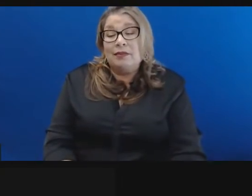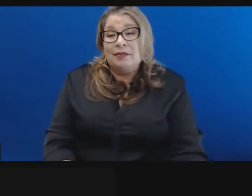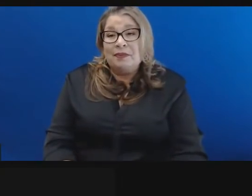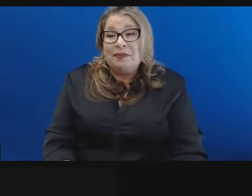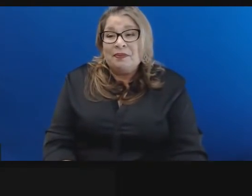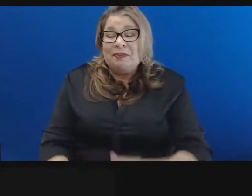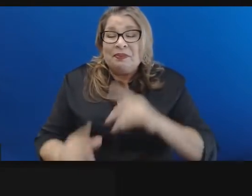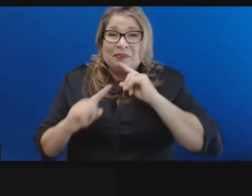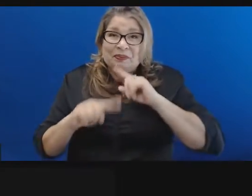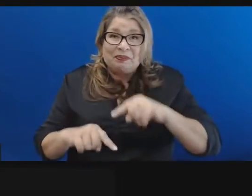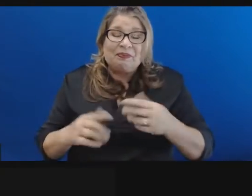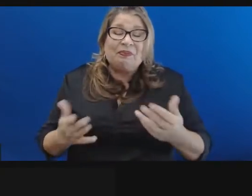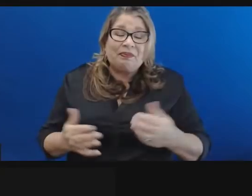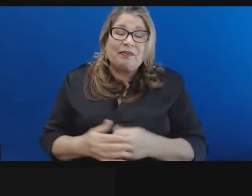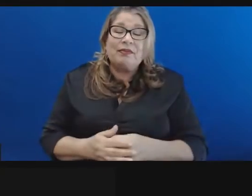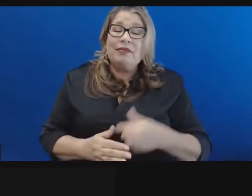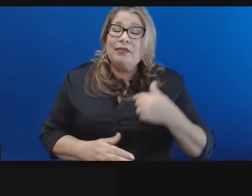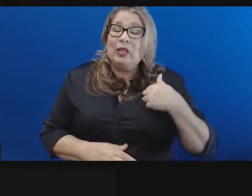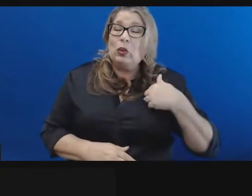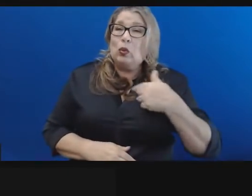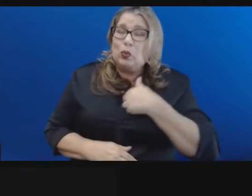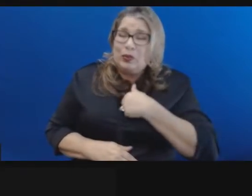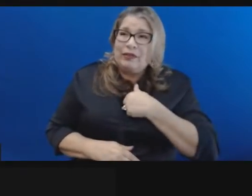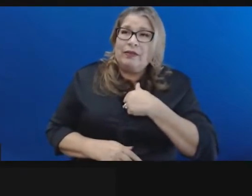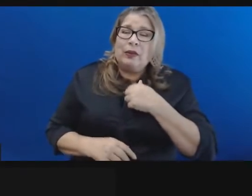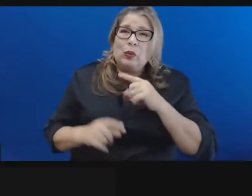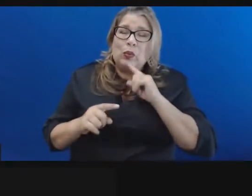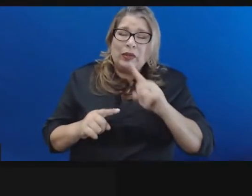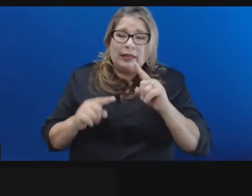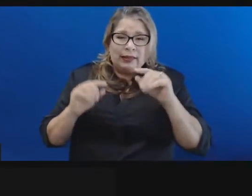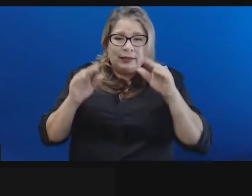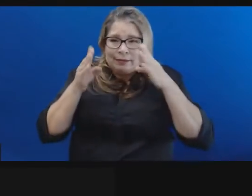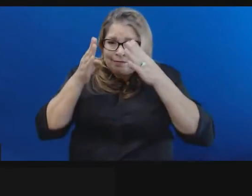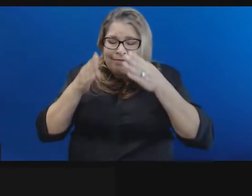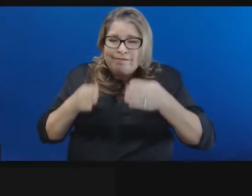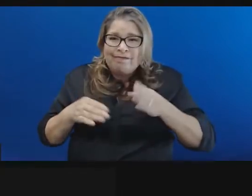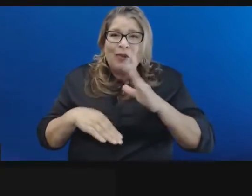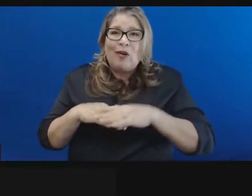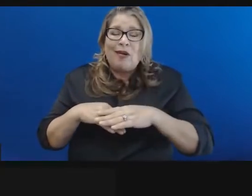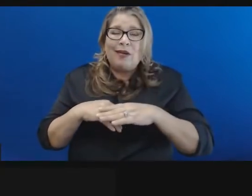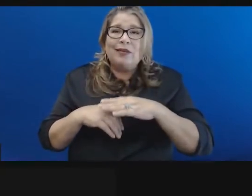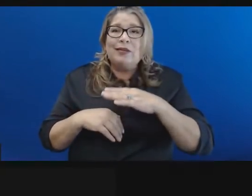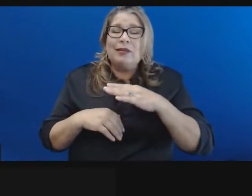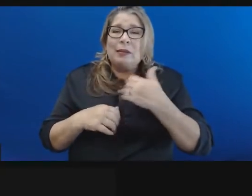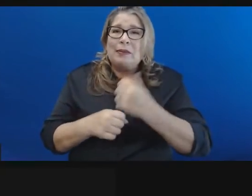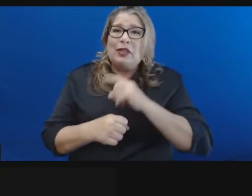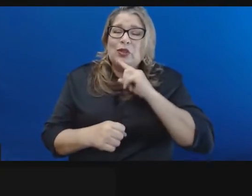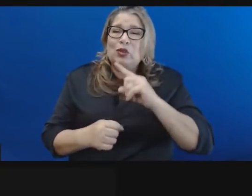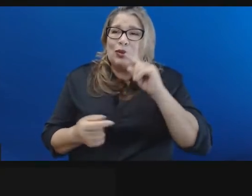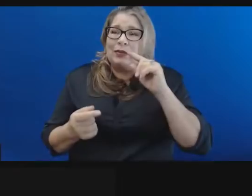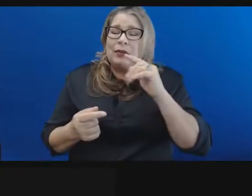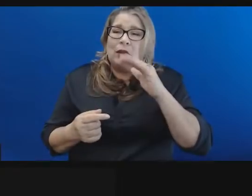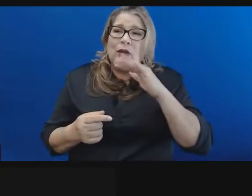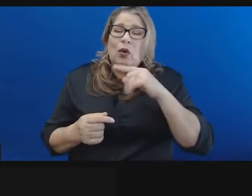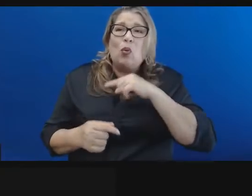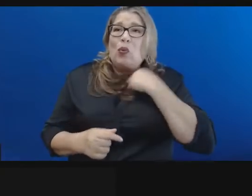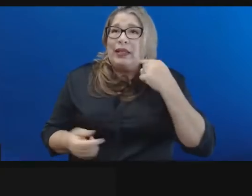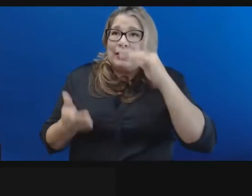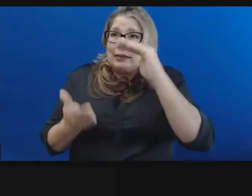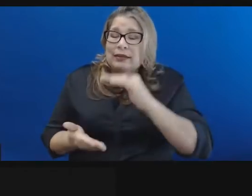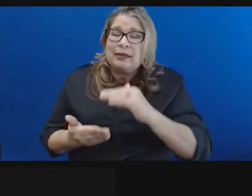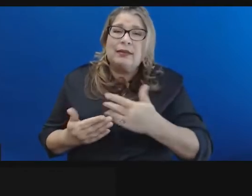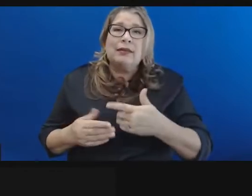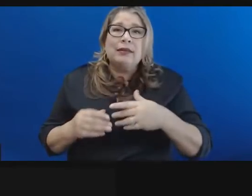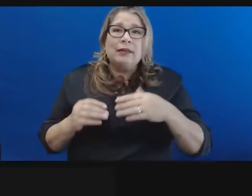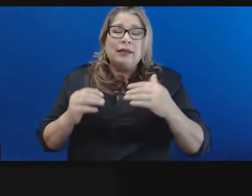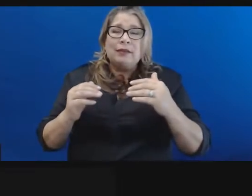thoughtful, trying to focus on risk and exposure and equity, have led to some delays in getting vaccine out into